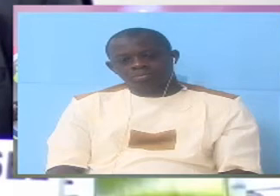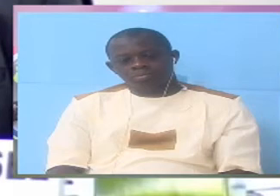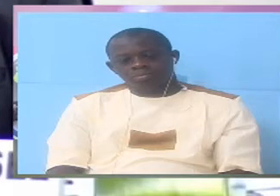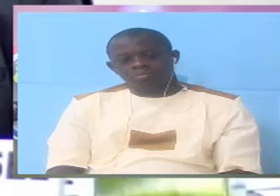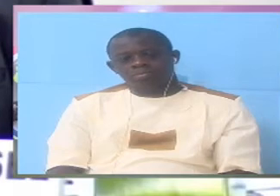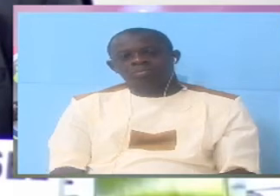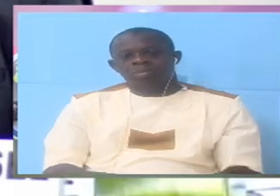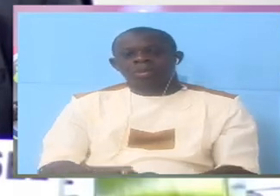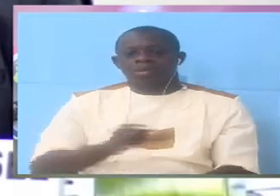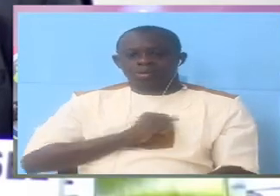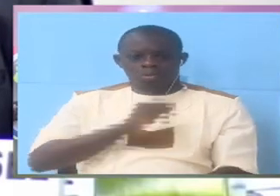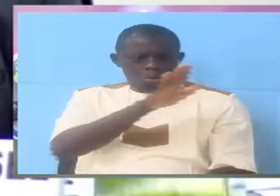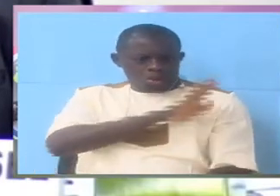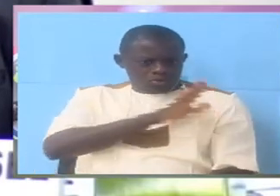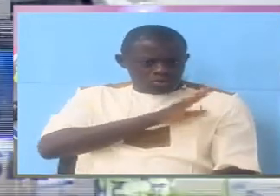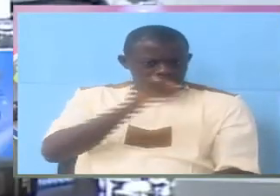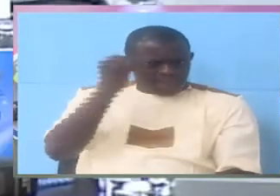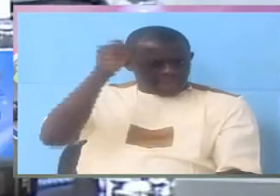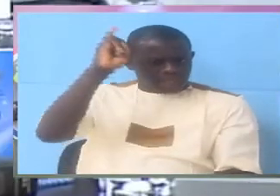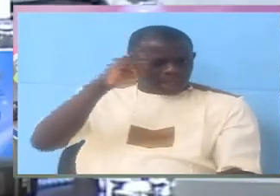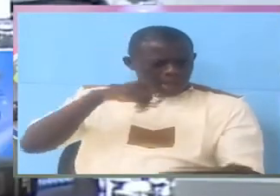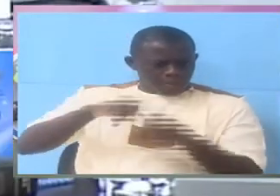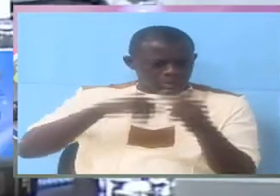he also guessed that.